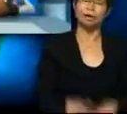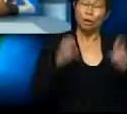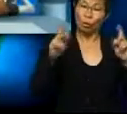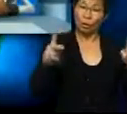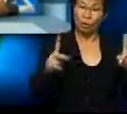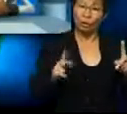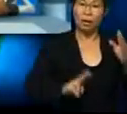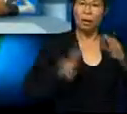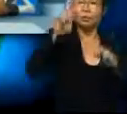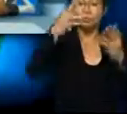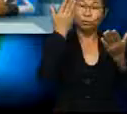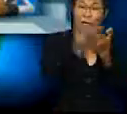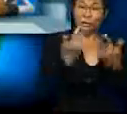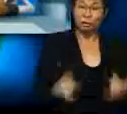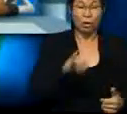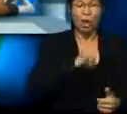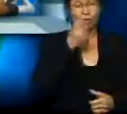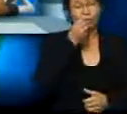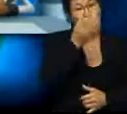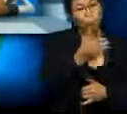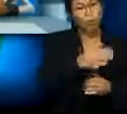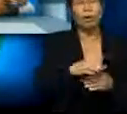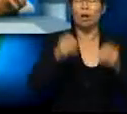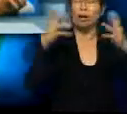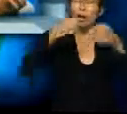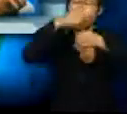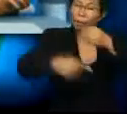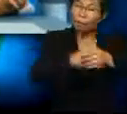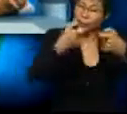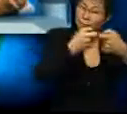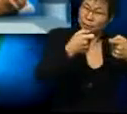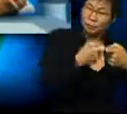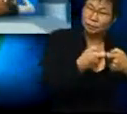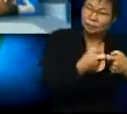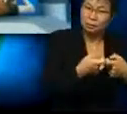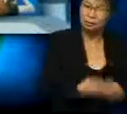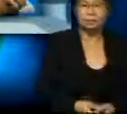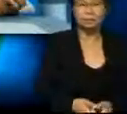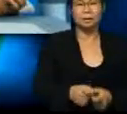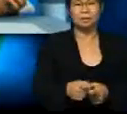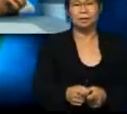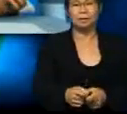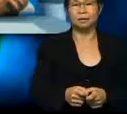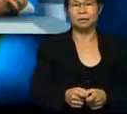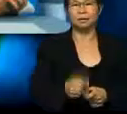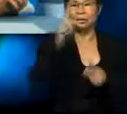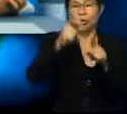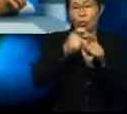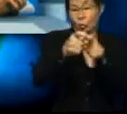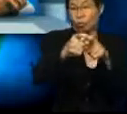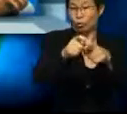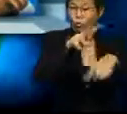Okay, up till now, I've told you quite a lot about electricity. Just a word of